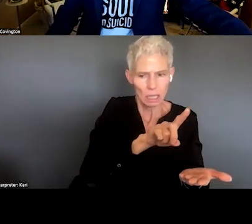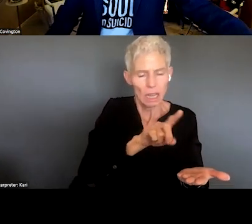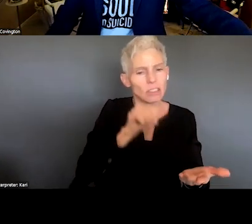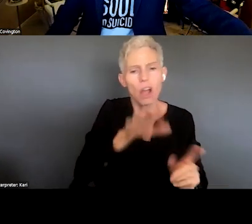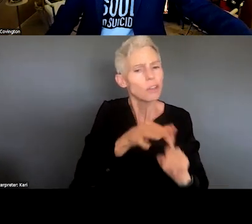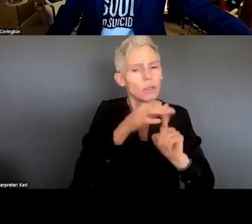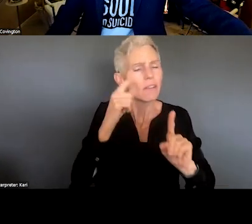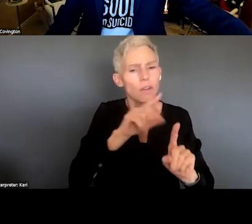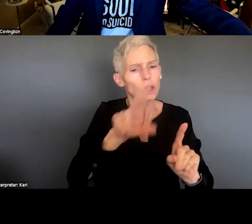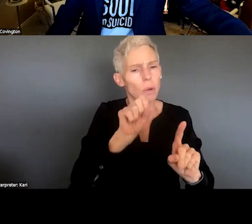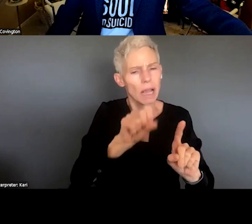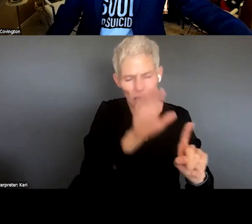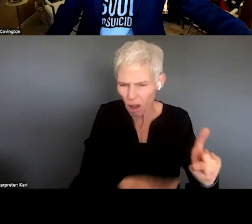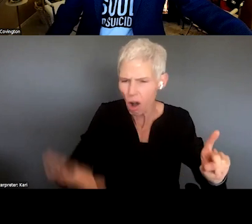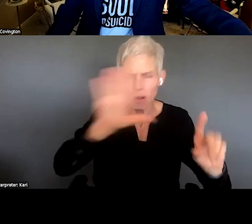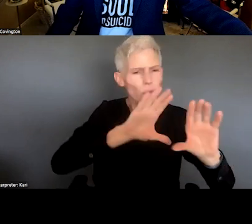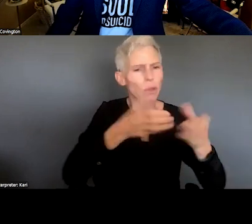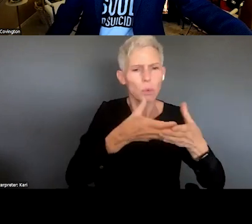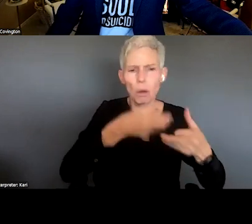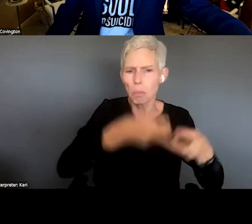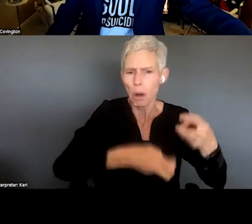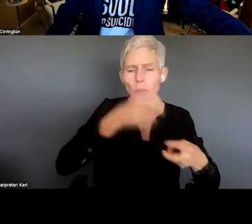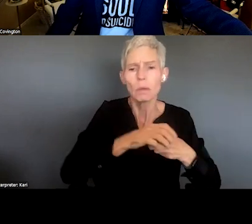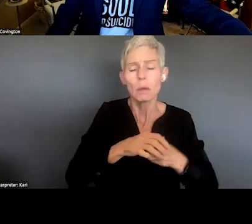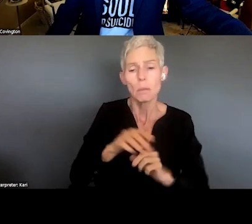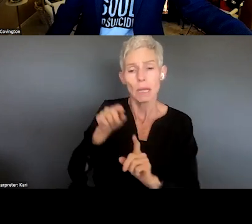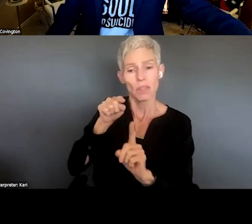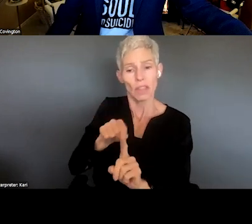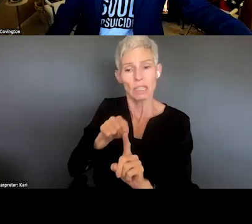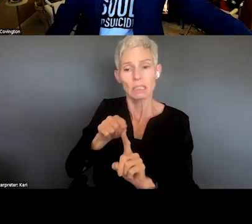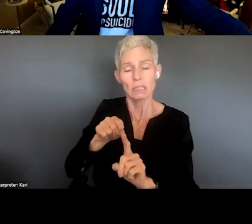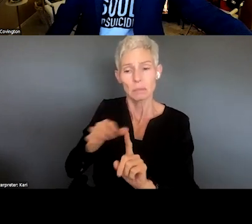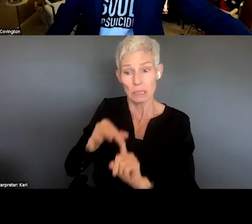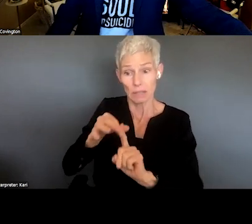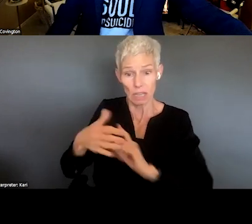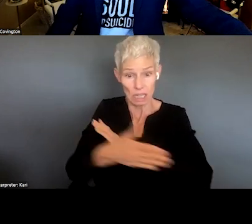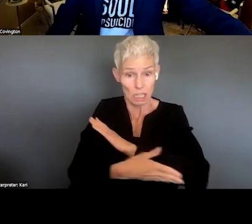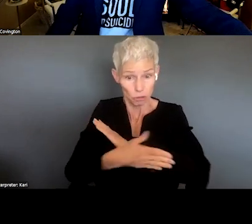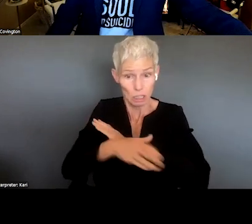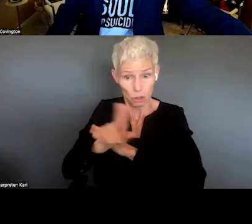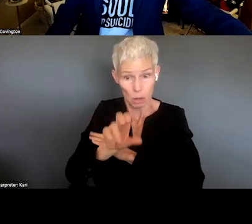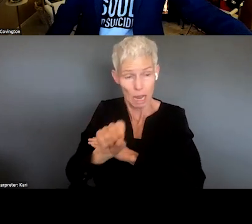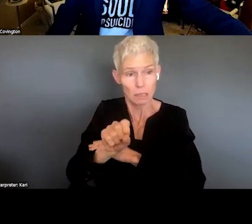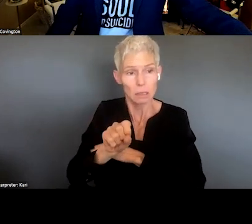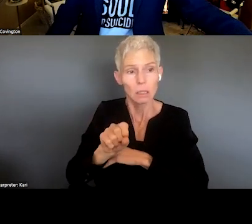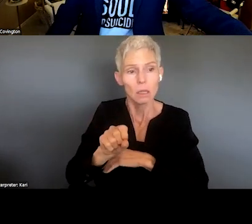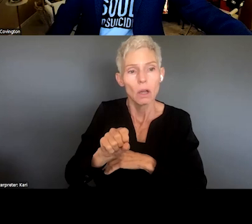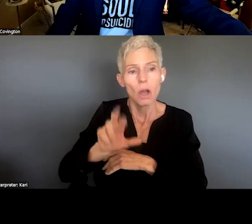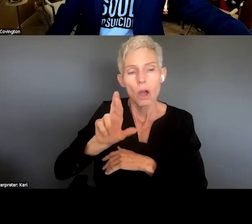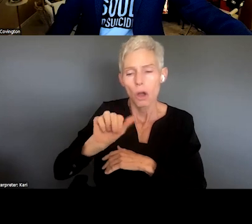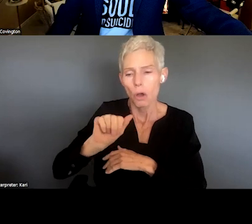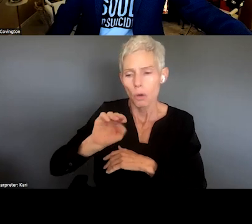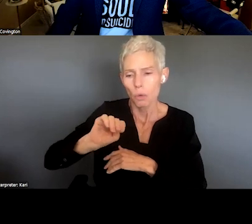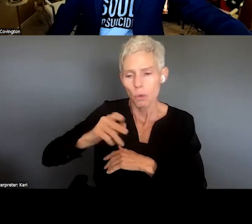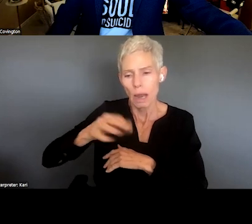United States. It's a worldwide phenomenon. But in this particular country, ramping refers to a prolonged wait